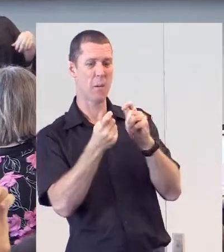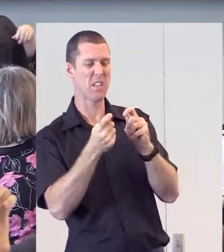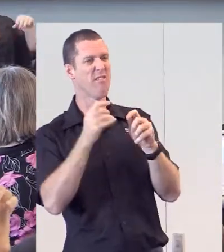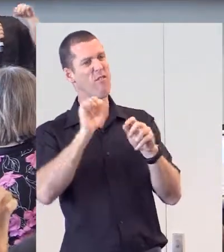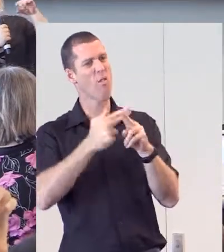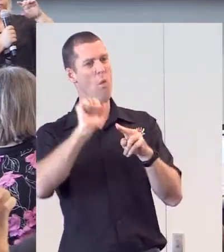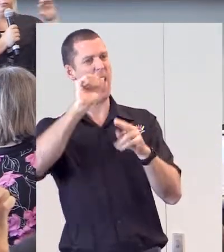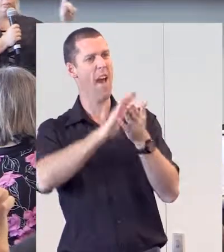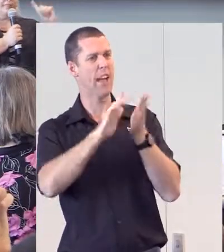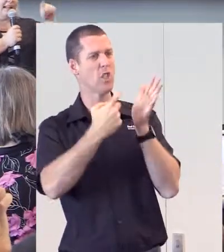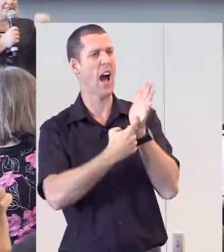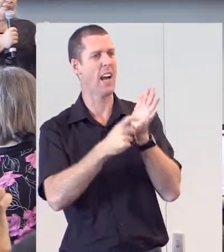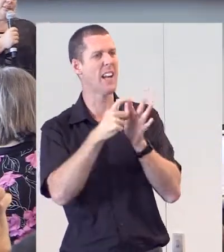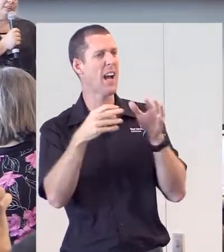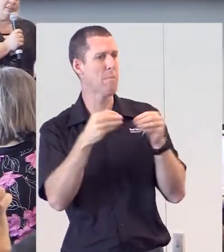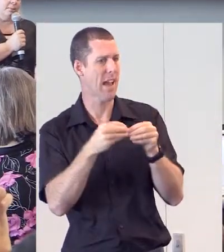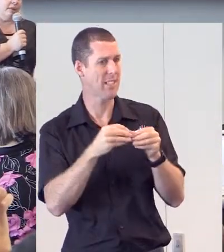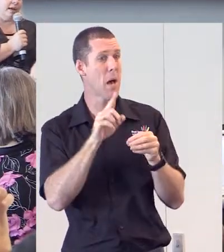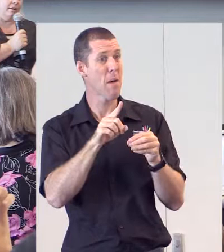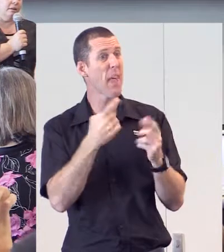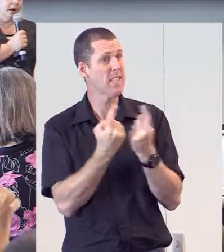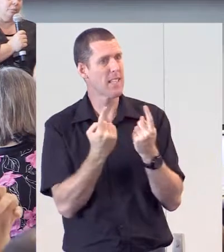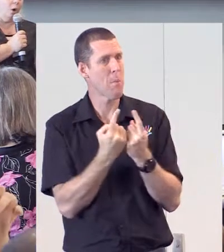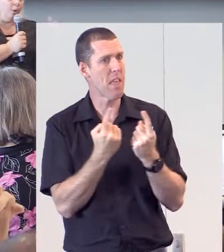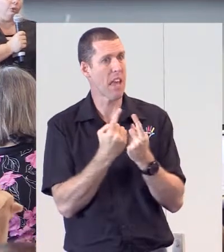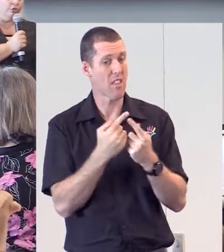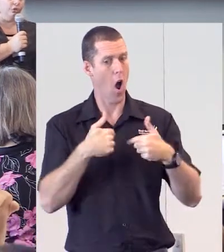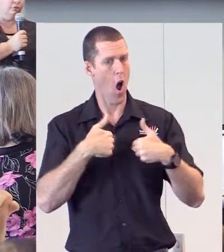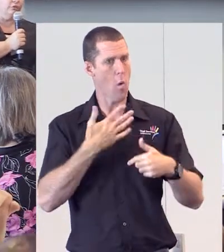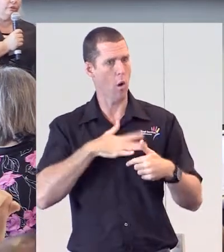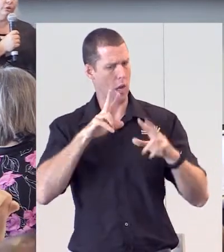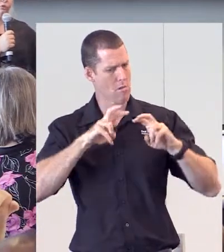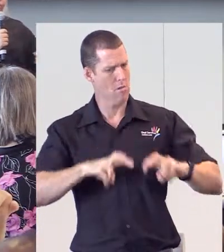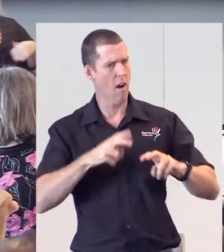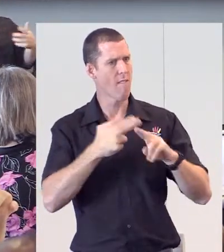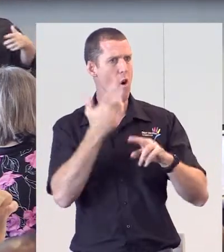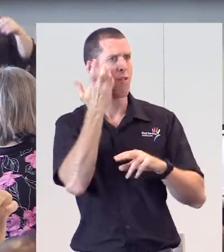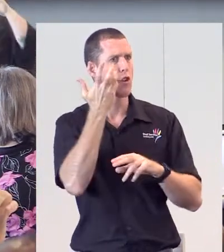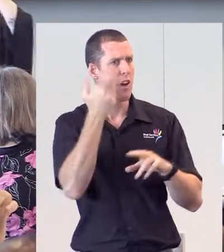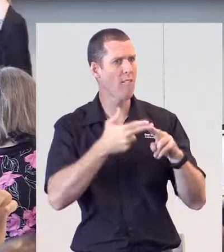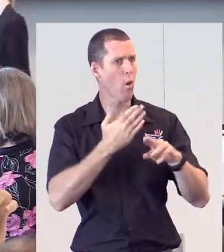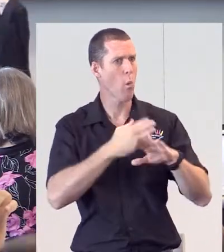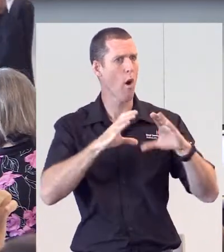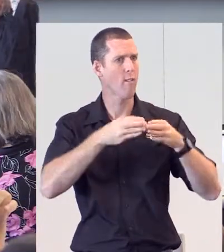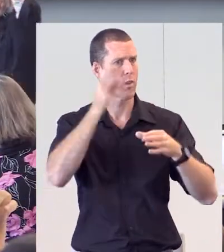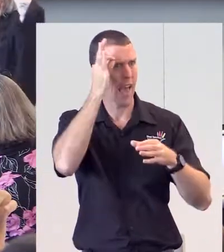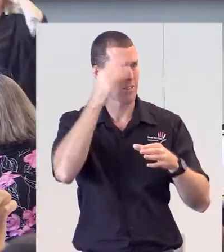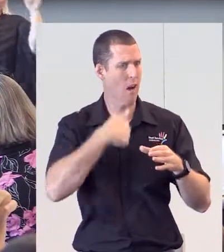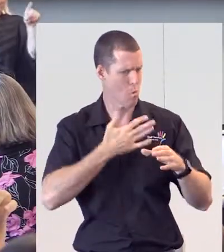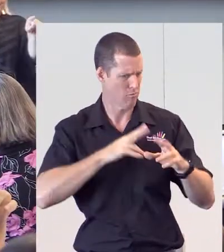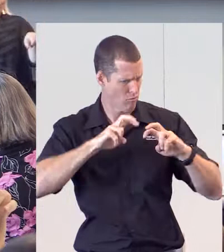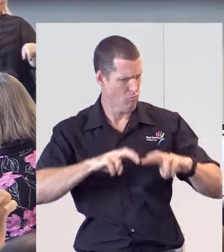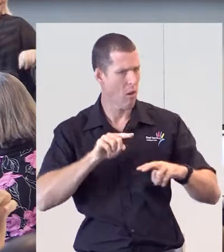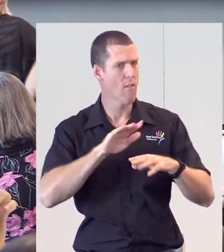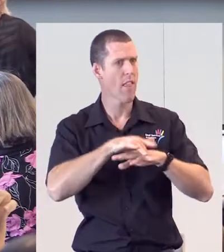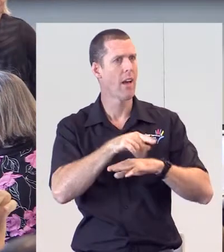database. But that's definitely something that I want to do into the future for the Workforce Council. So it's